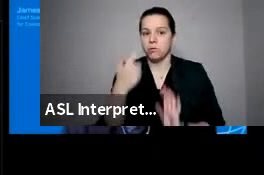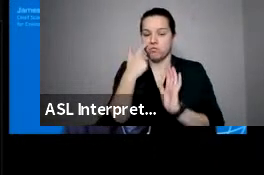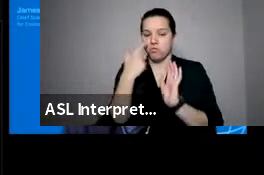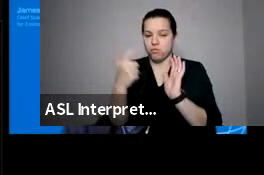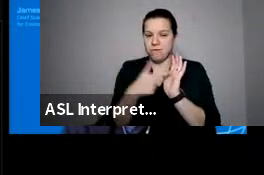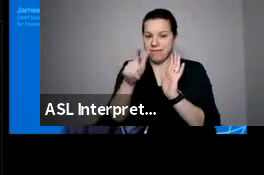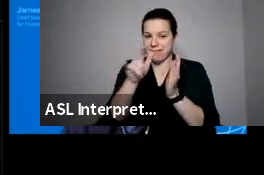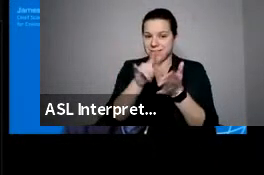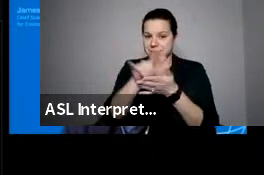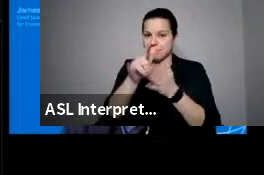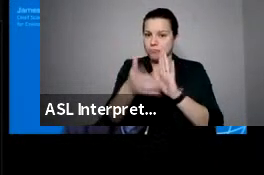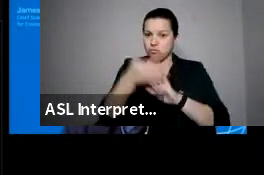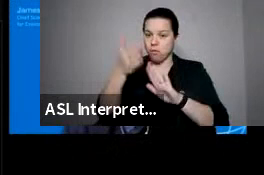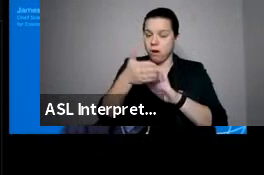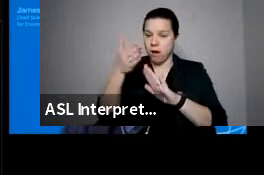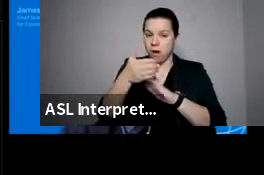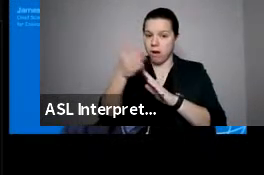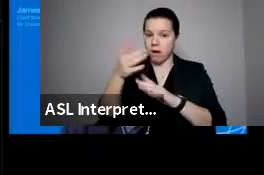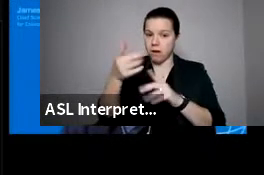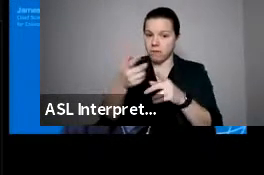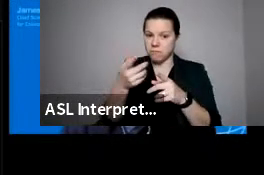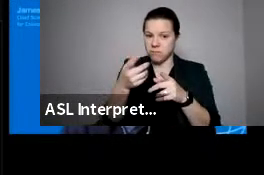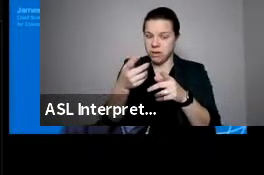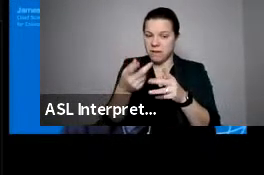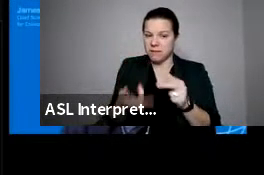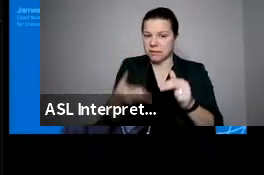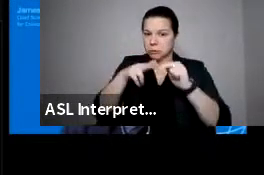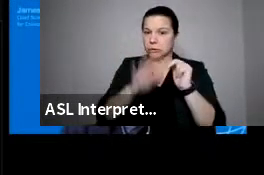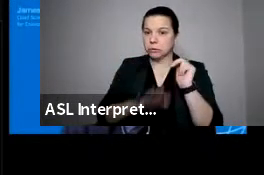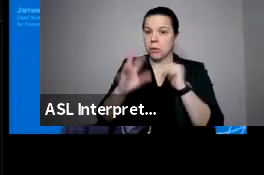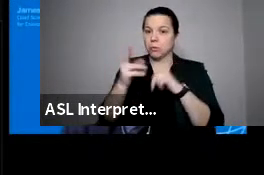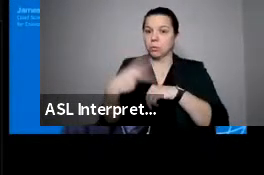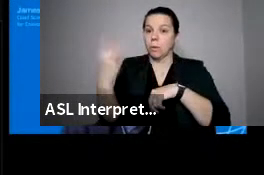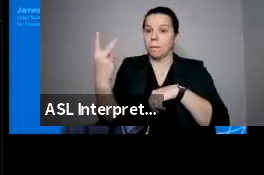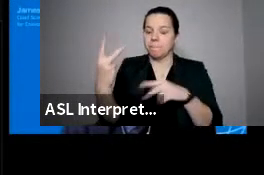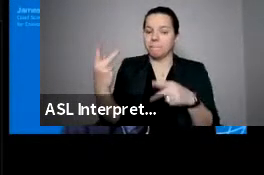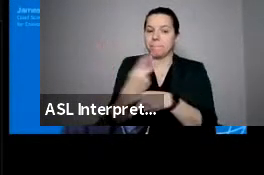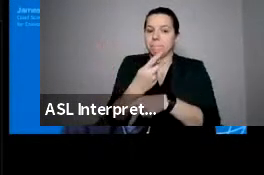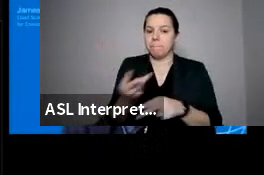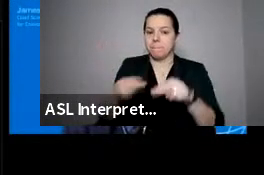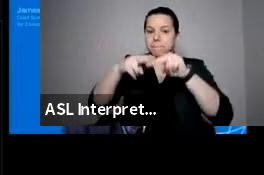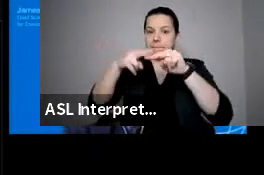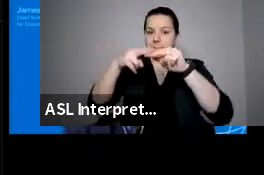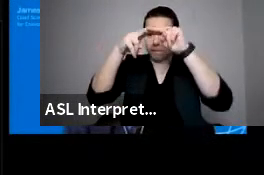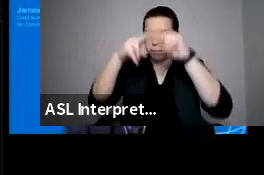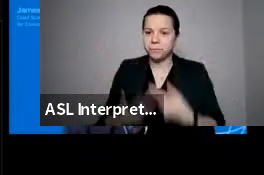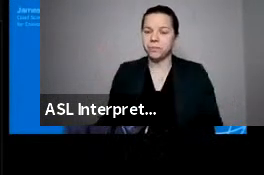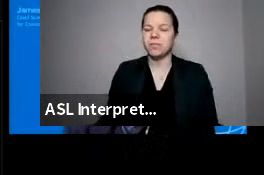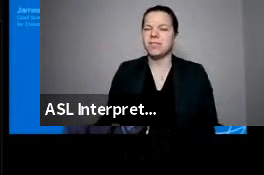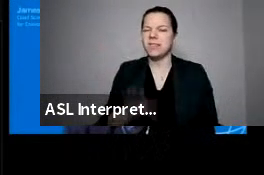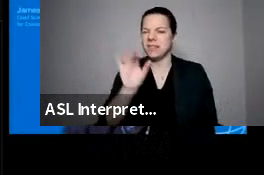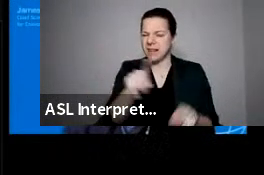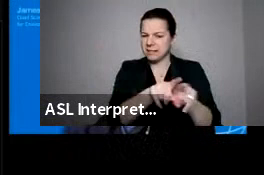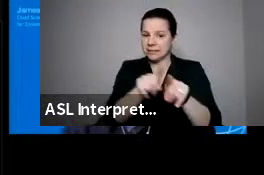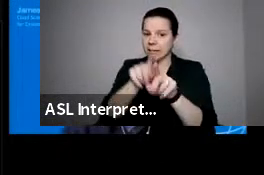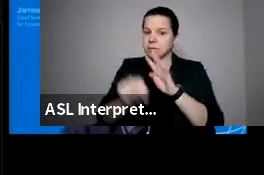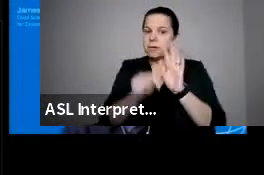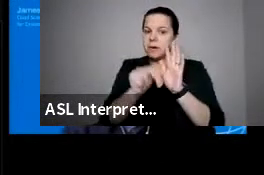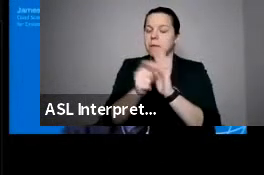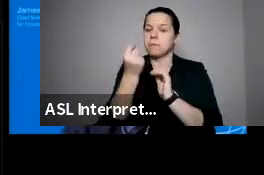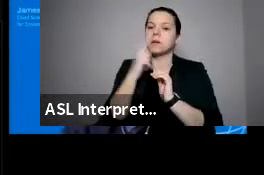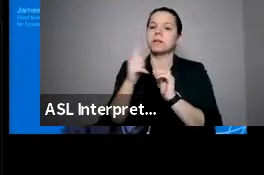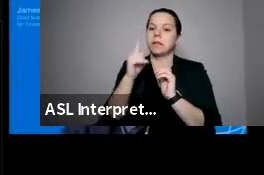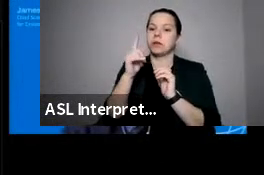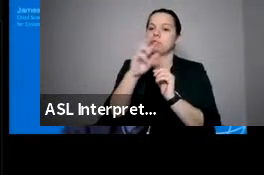operations have increased by nearly a factor of two. Now, during that same period of time, there was airspace redesigns in